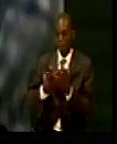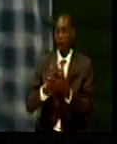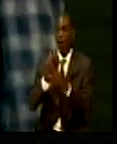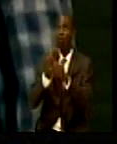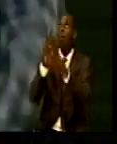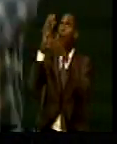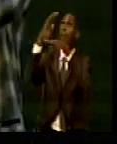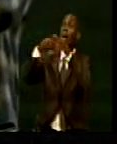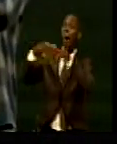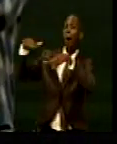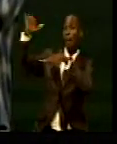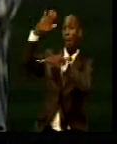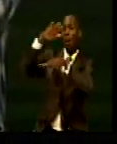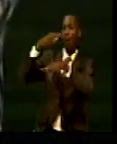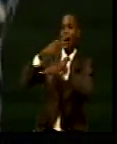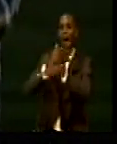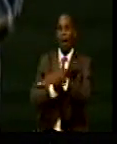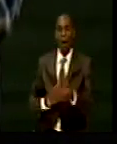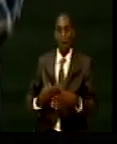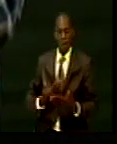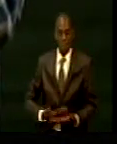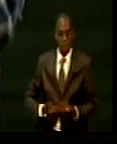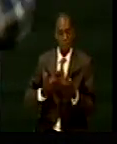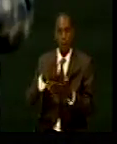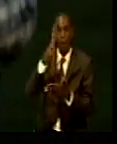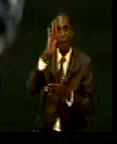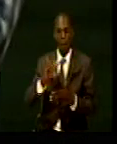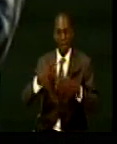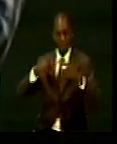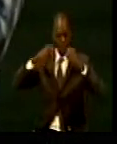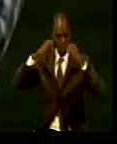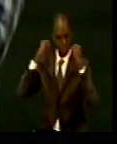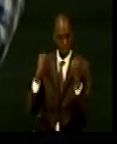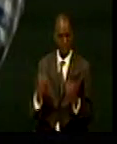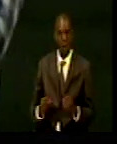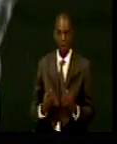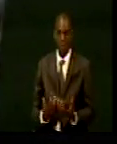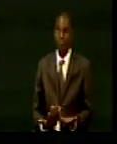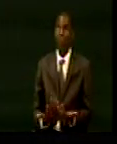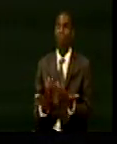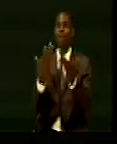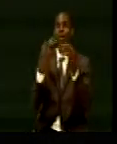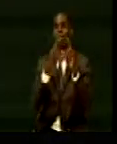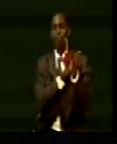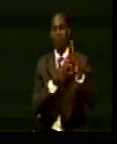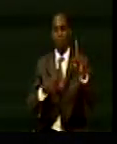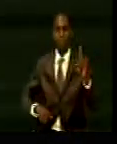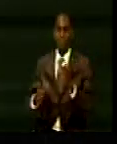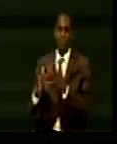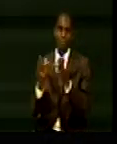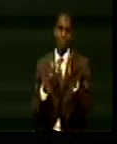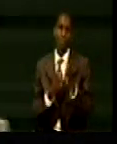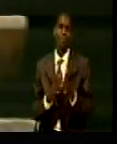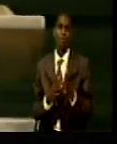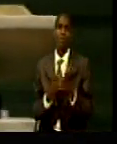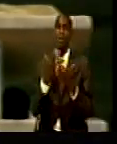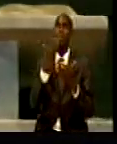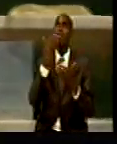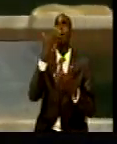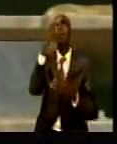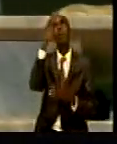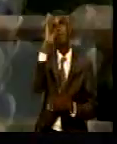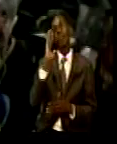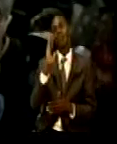born by the power and the sacrifice of the Lord Jesus Christ. Thank God. It's yours